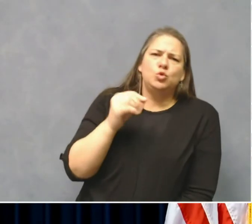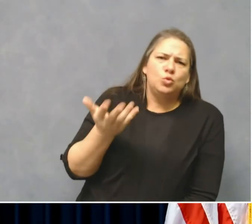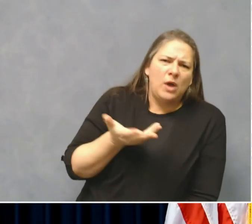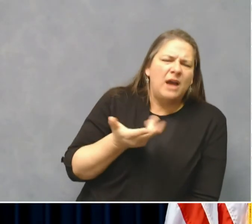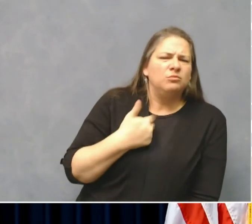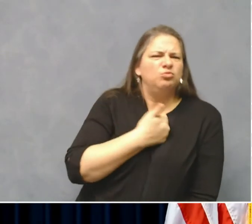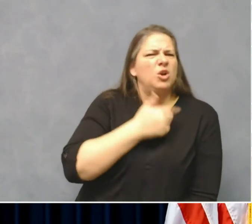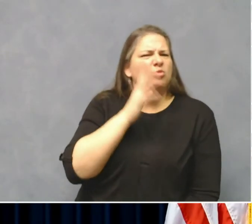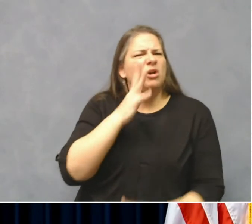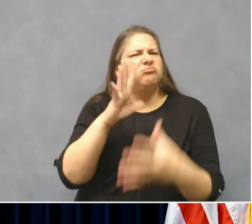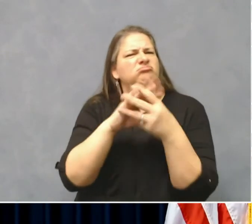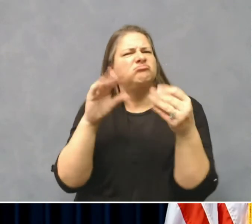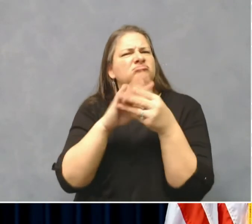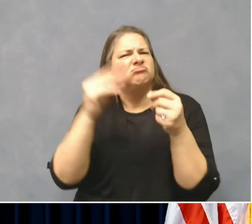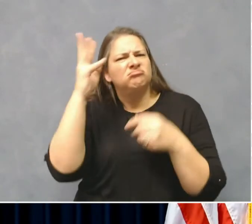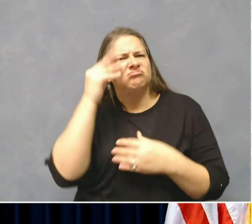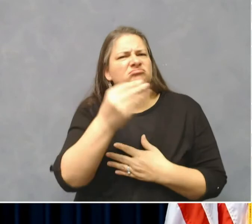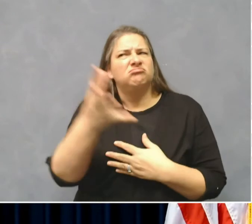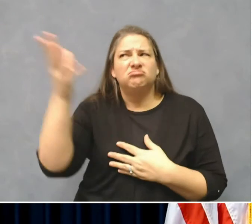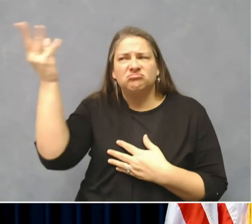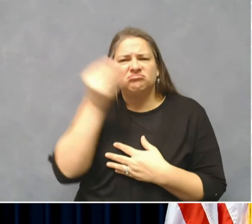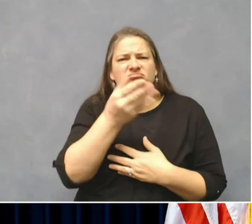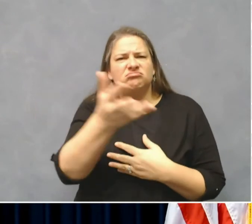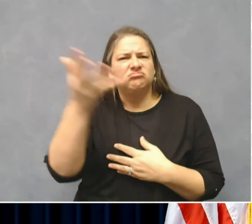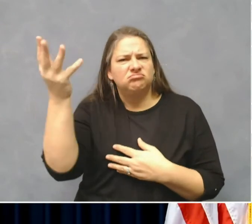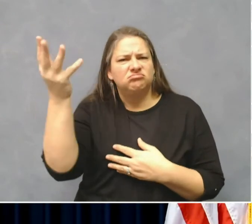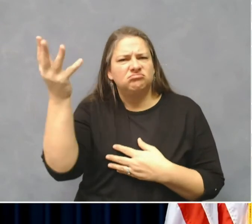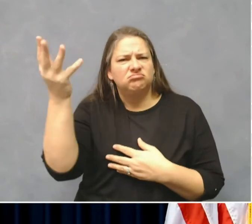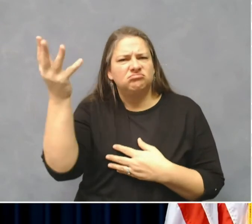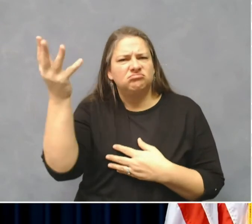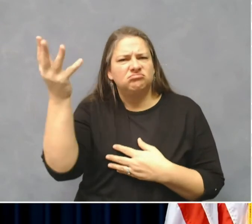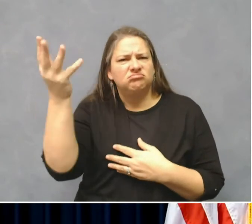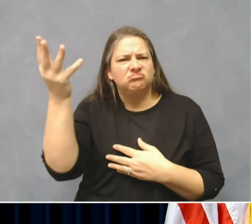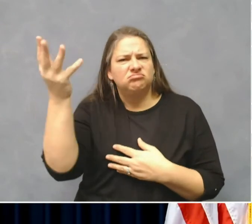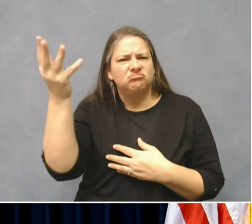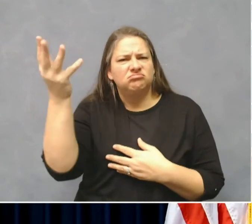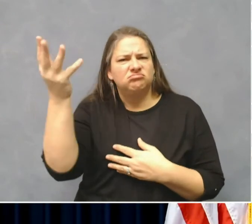around December 15th, when we expect the first doses.